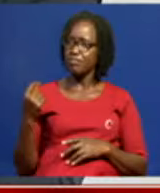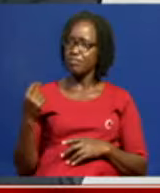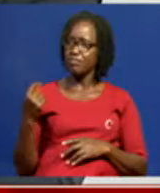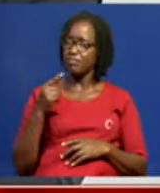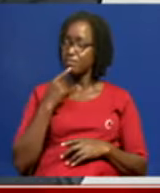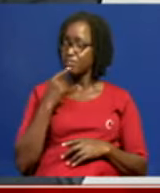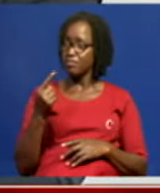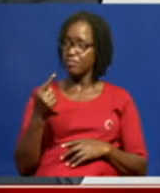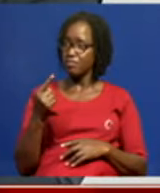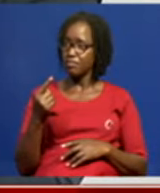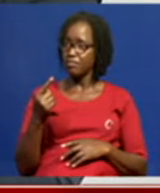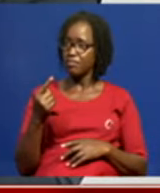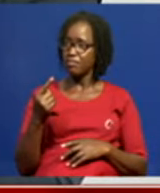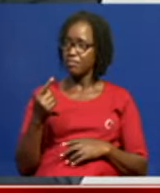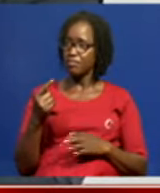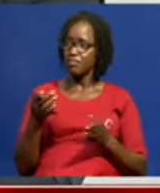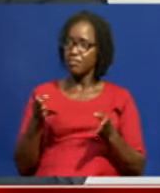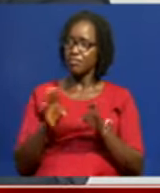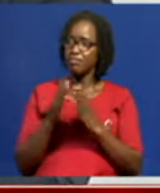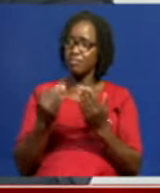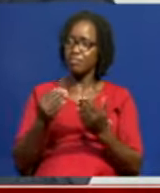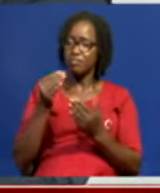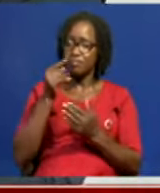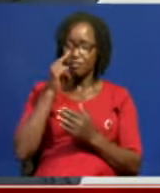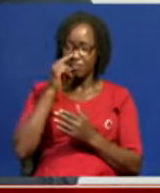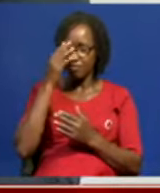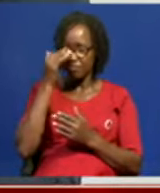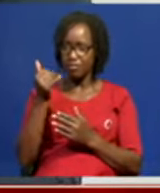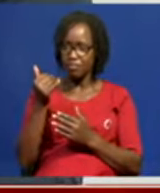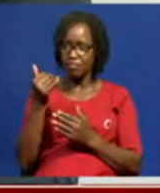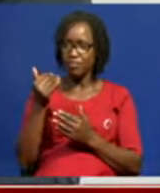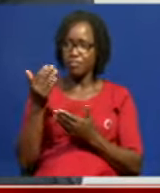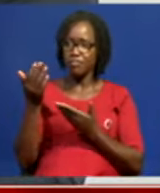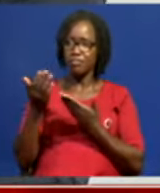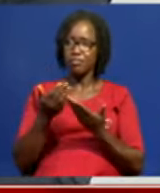directive you gave out about shutting down children's home because of, you know, bringing children up.